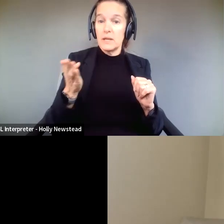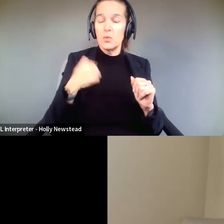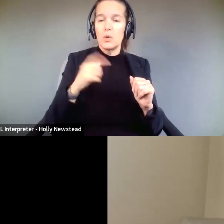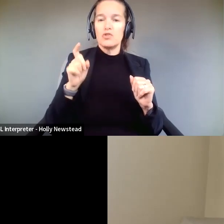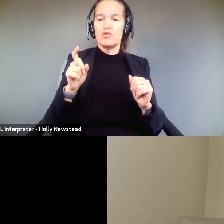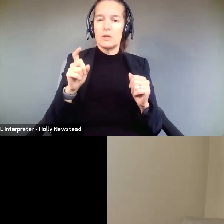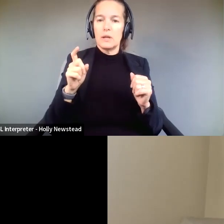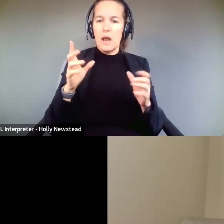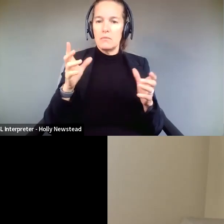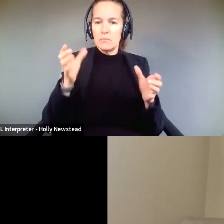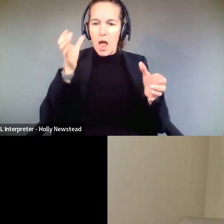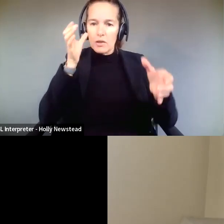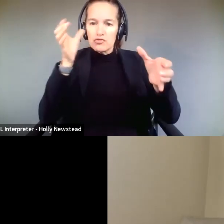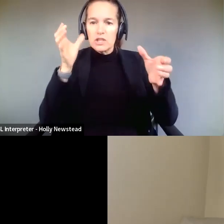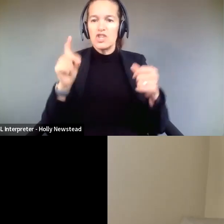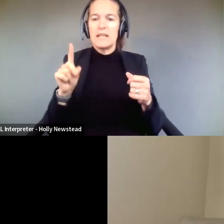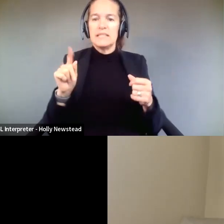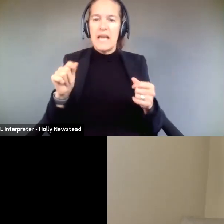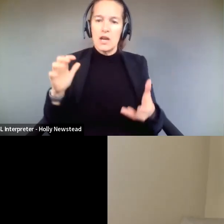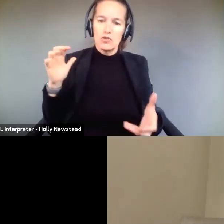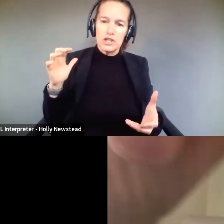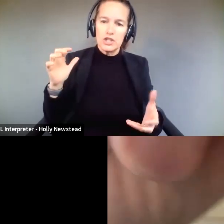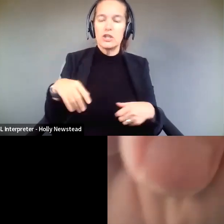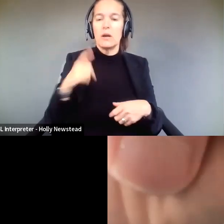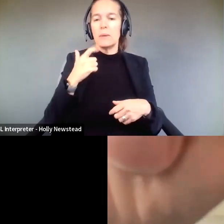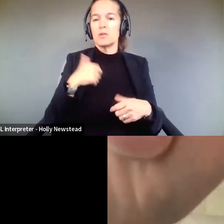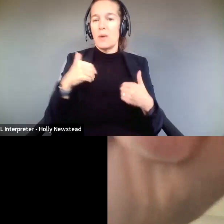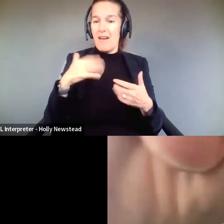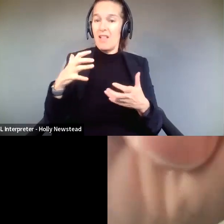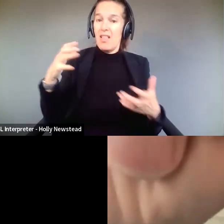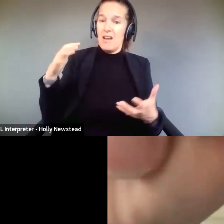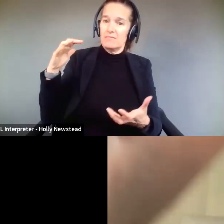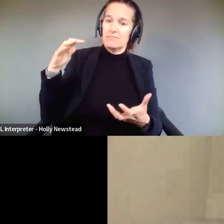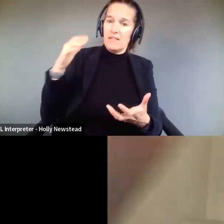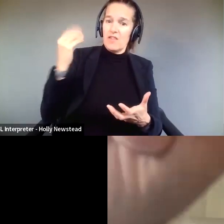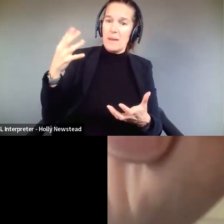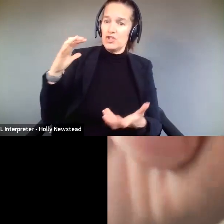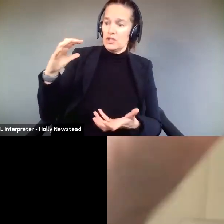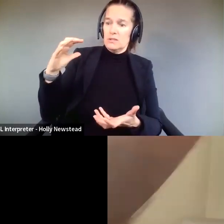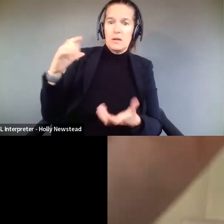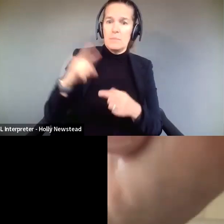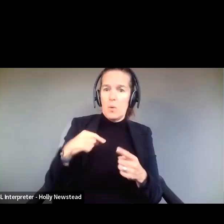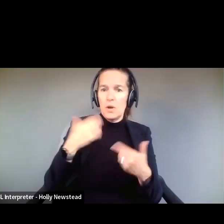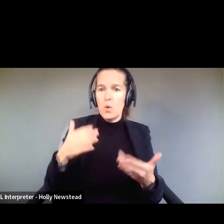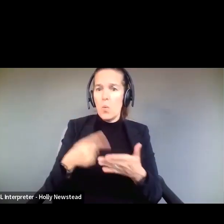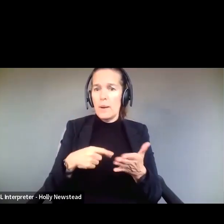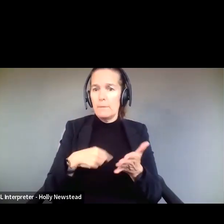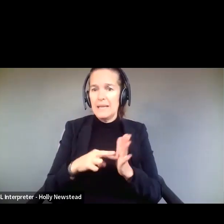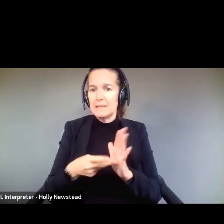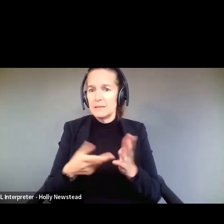as we are data rich, because we have a lot of information. We just don't quite know what it means. What does it mean that